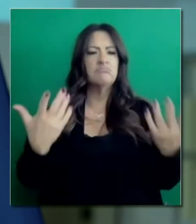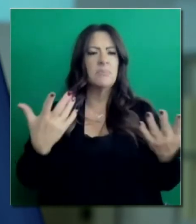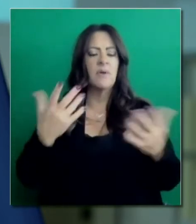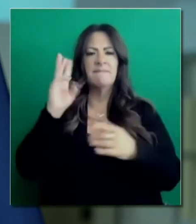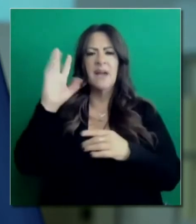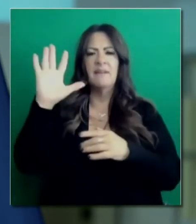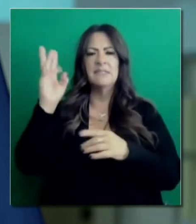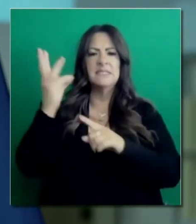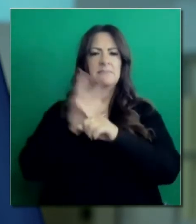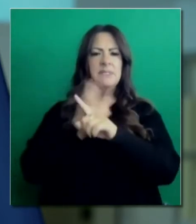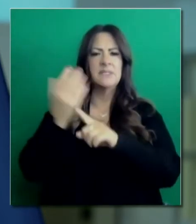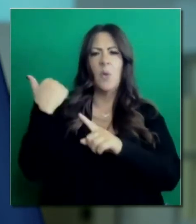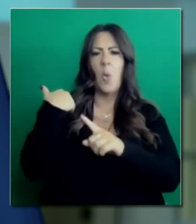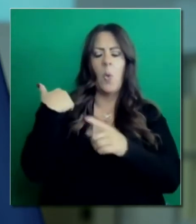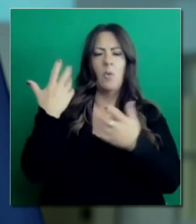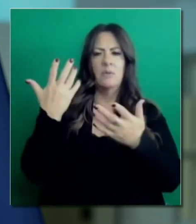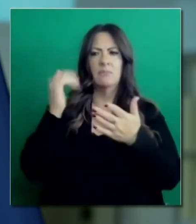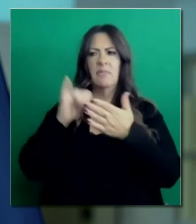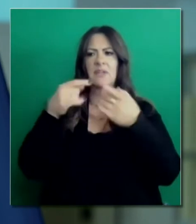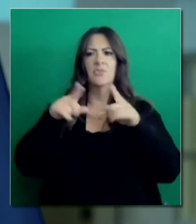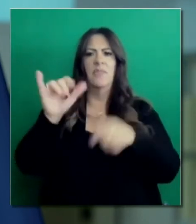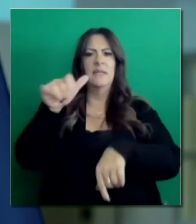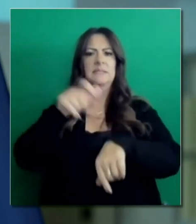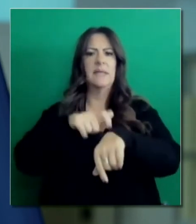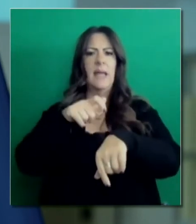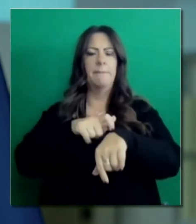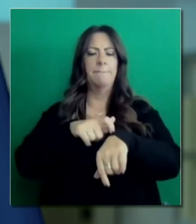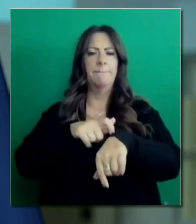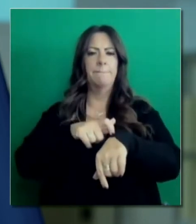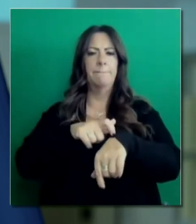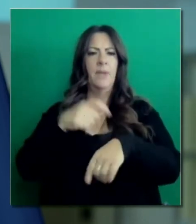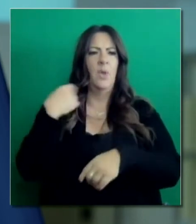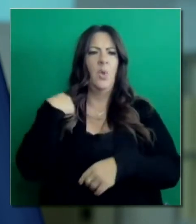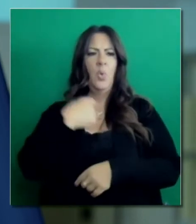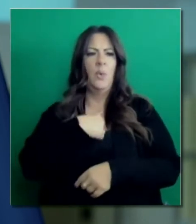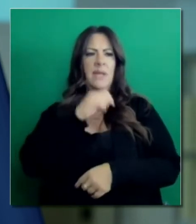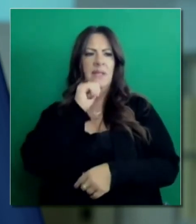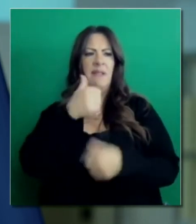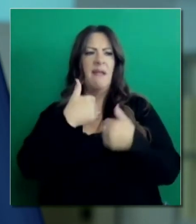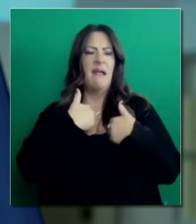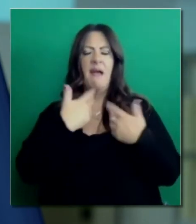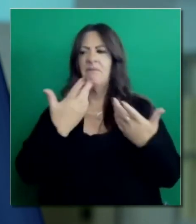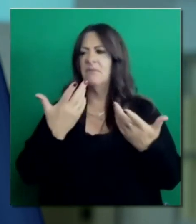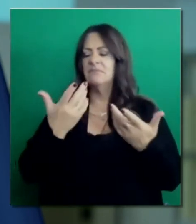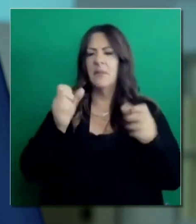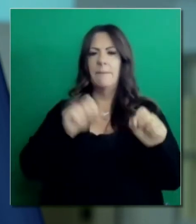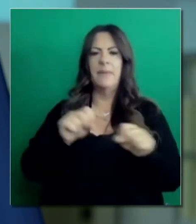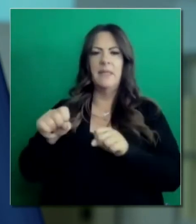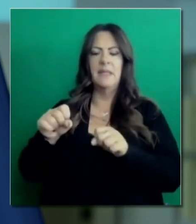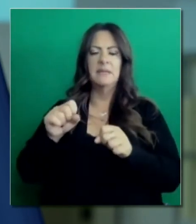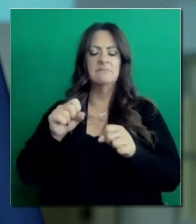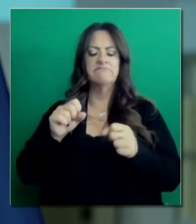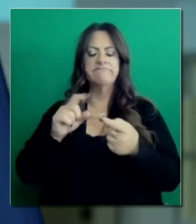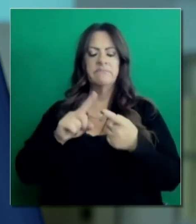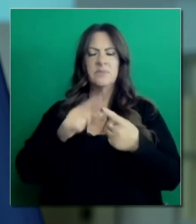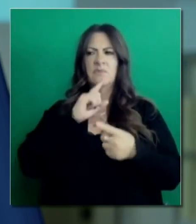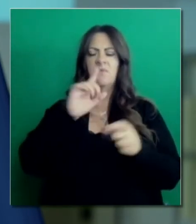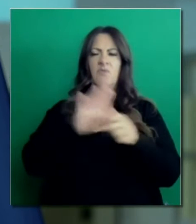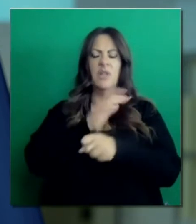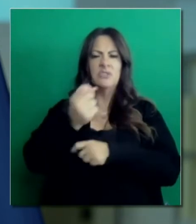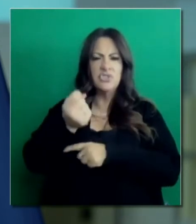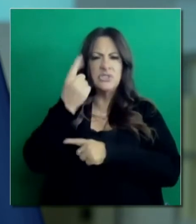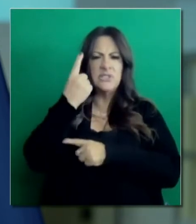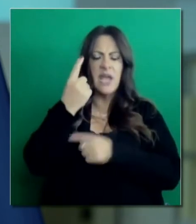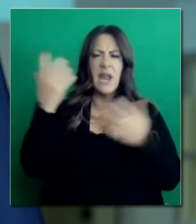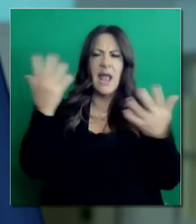of this pandemic when we didn't necessarily have capacity and we didn't understand the complexities